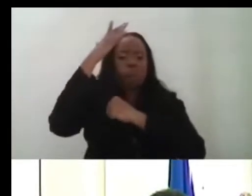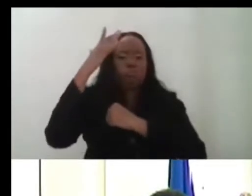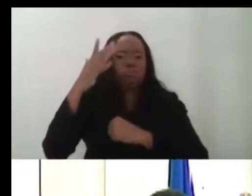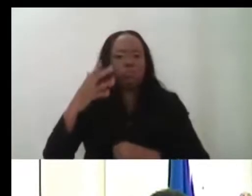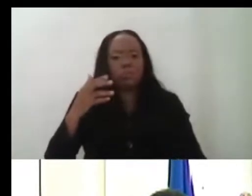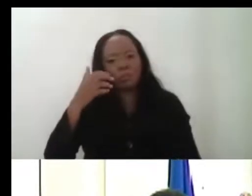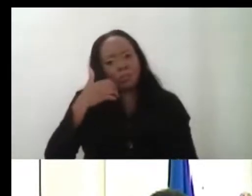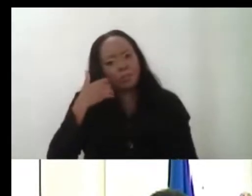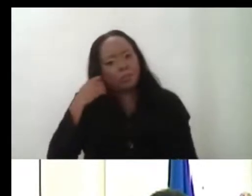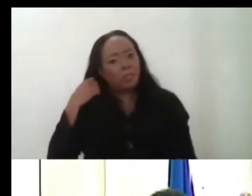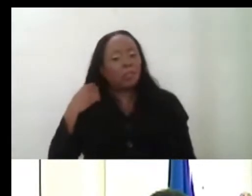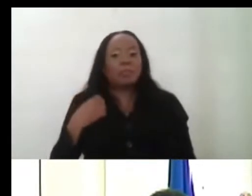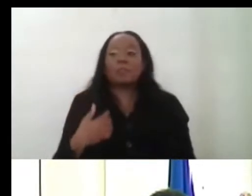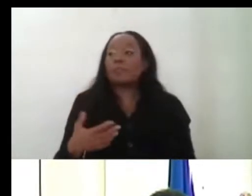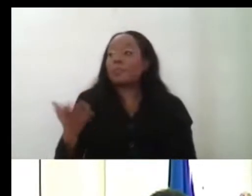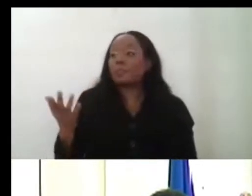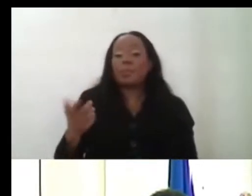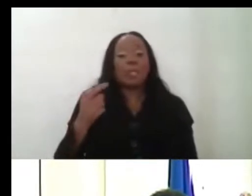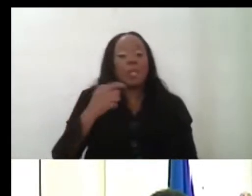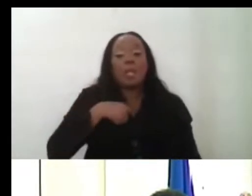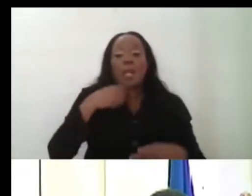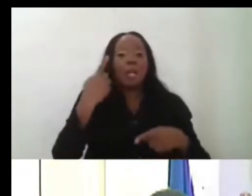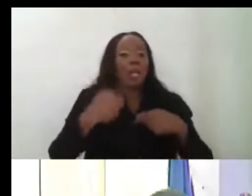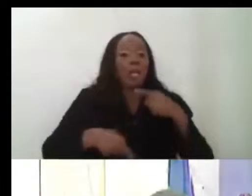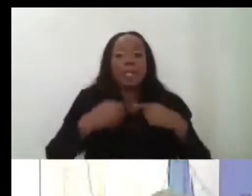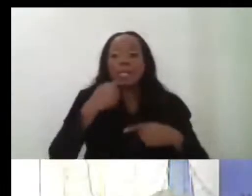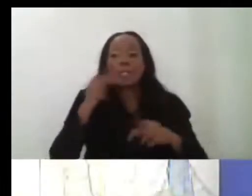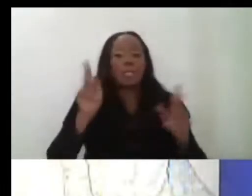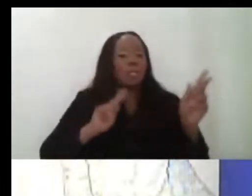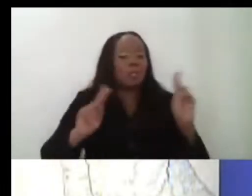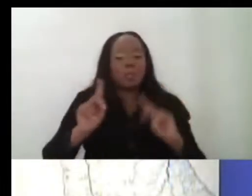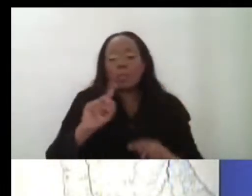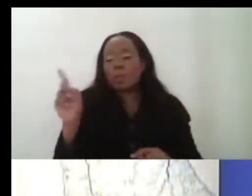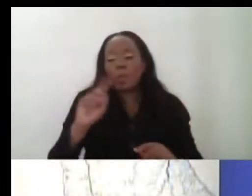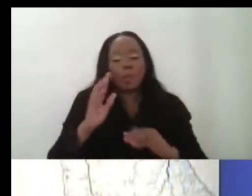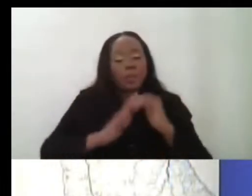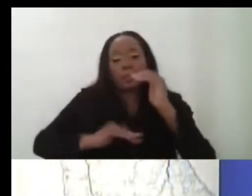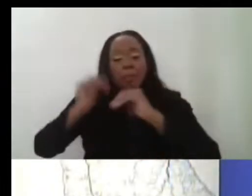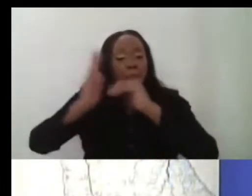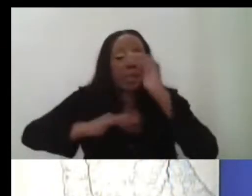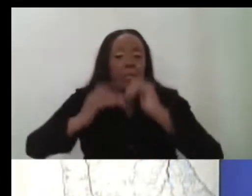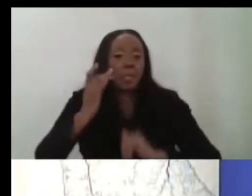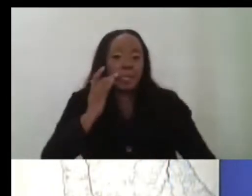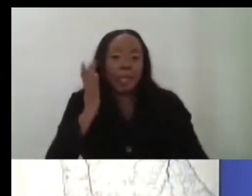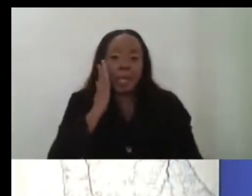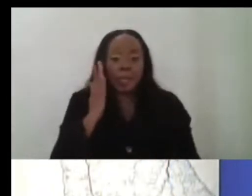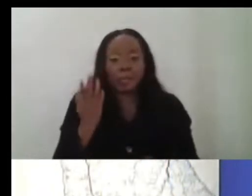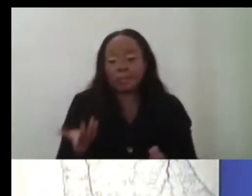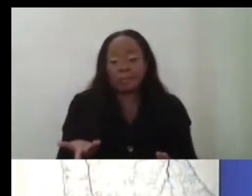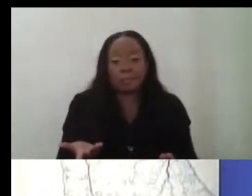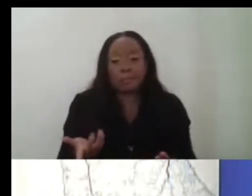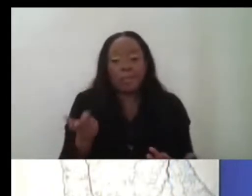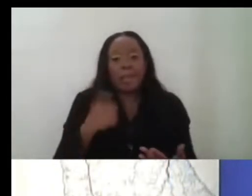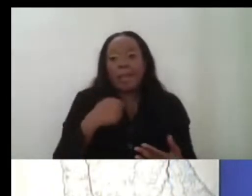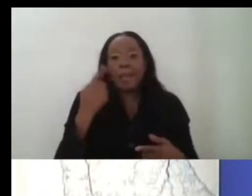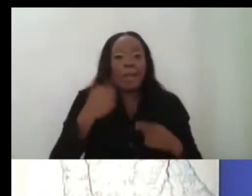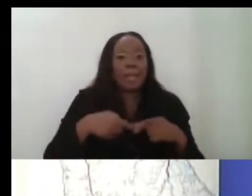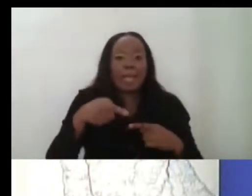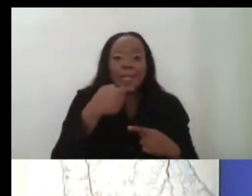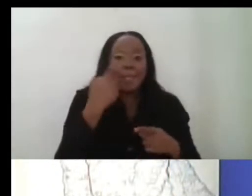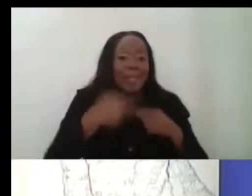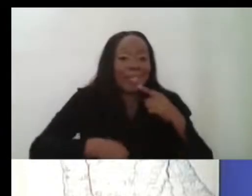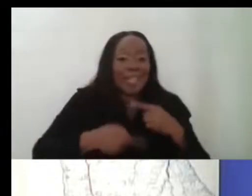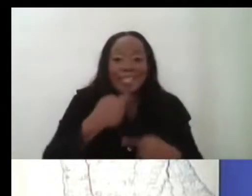I can't tell people where to build their hotels, right? And the reality is, if we get strong